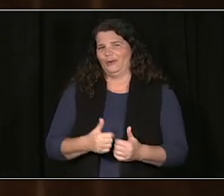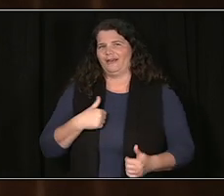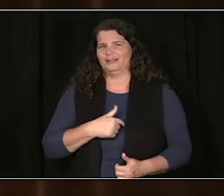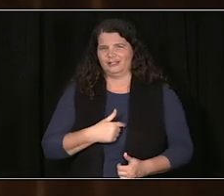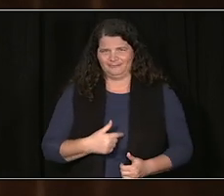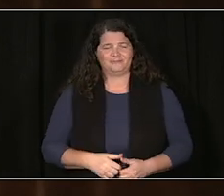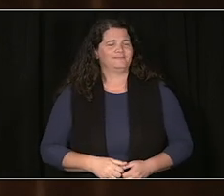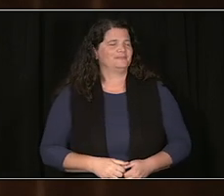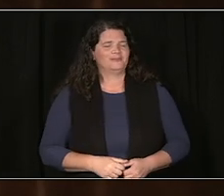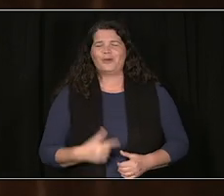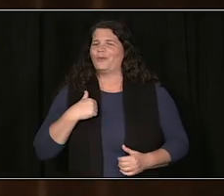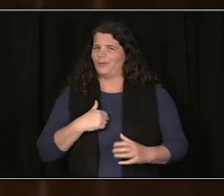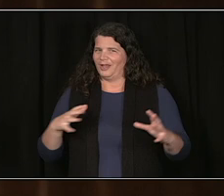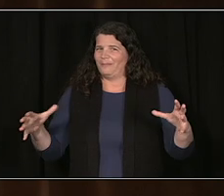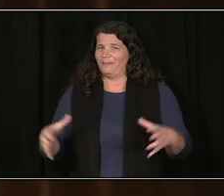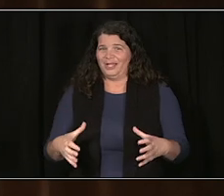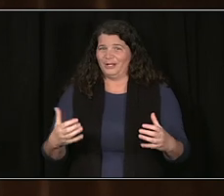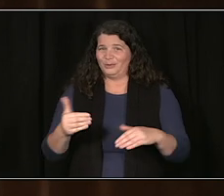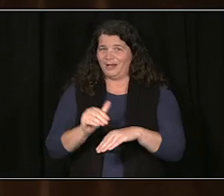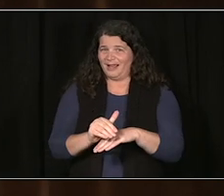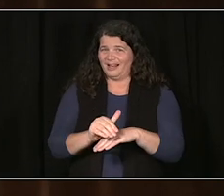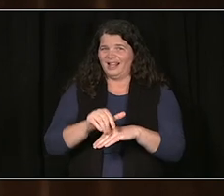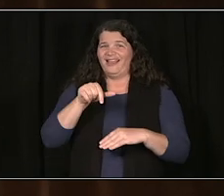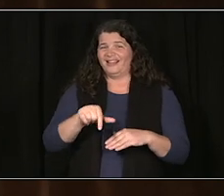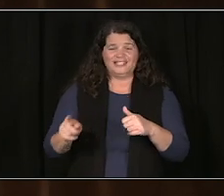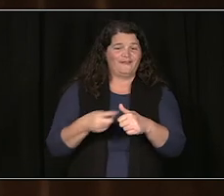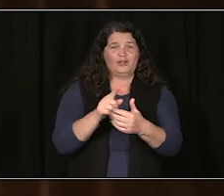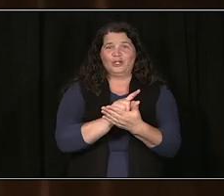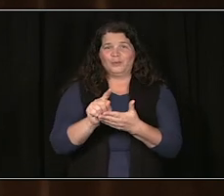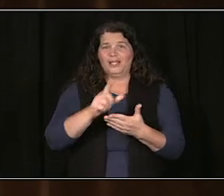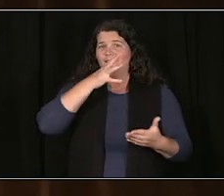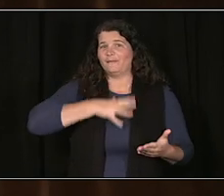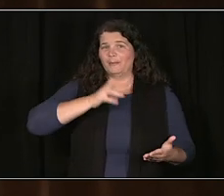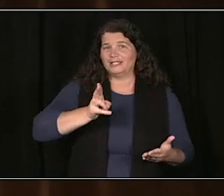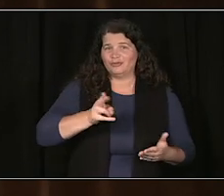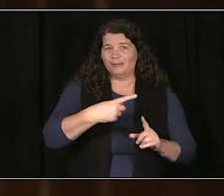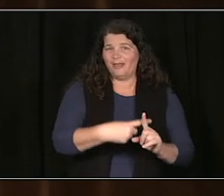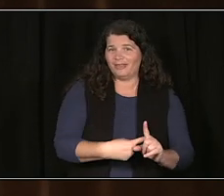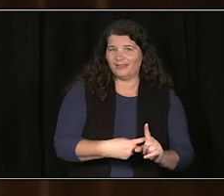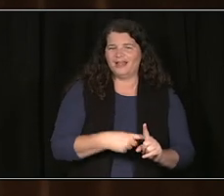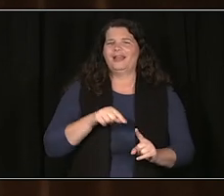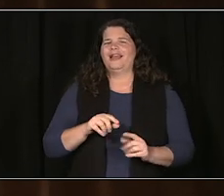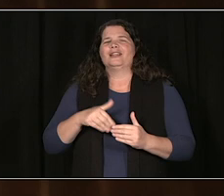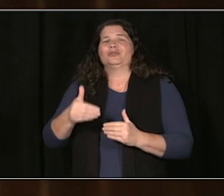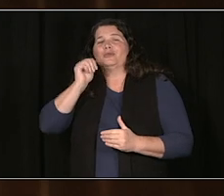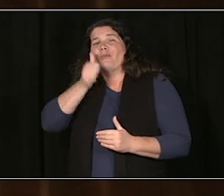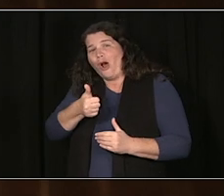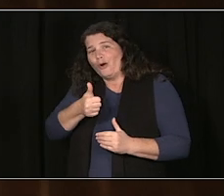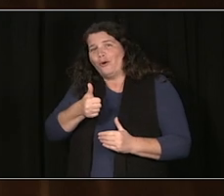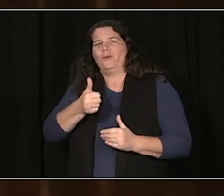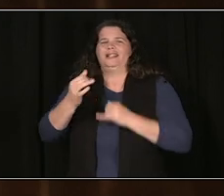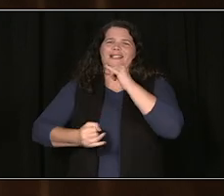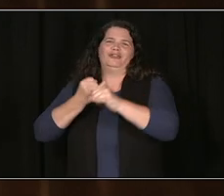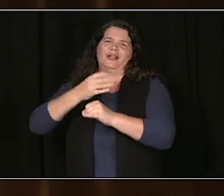History Month, and one day before International Women's Day, I can't help but reflect on the power of this gathering